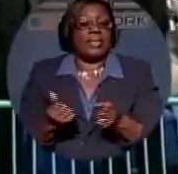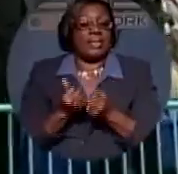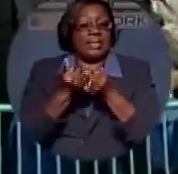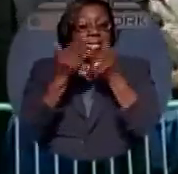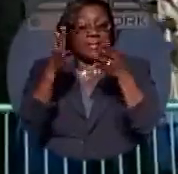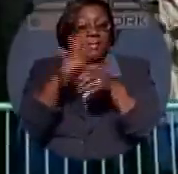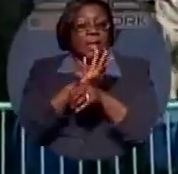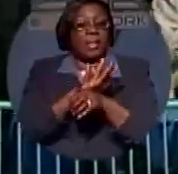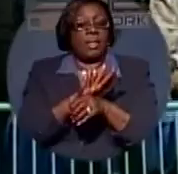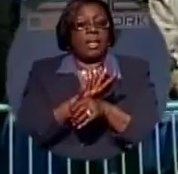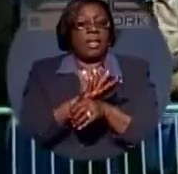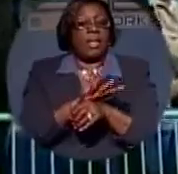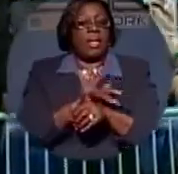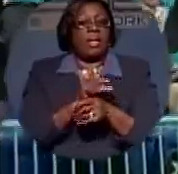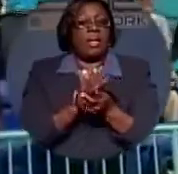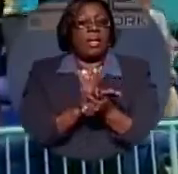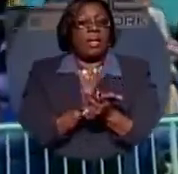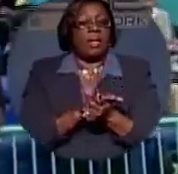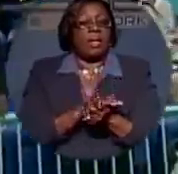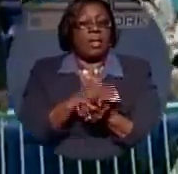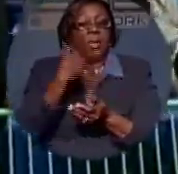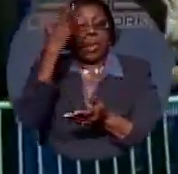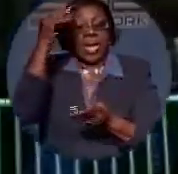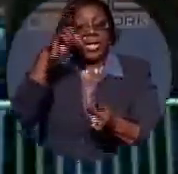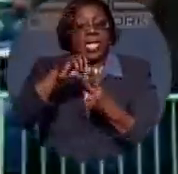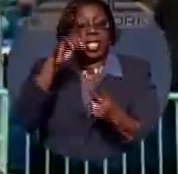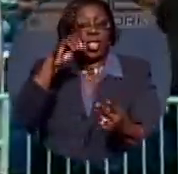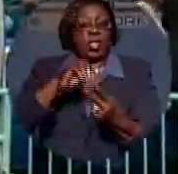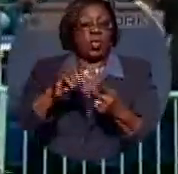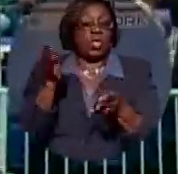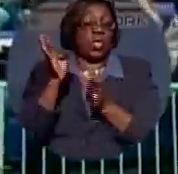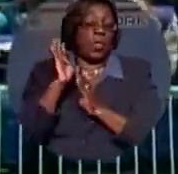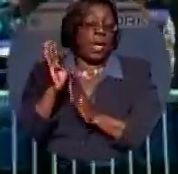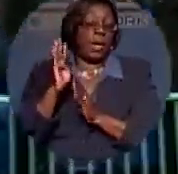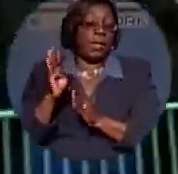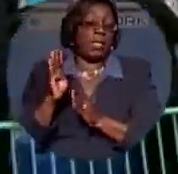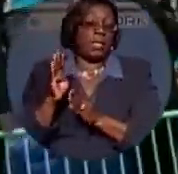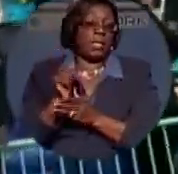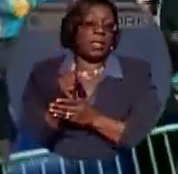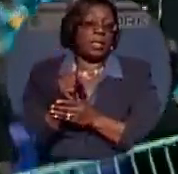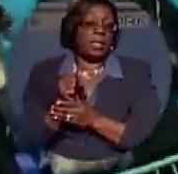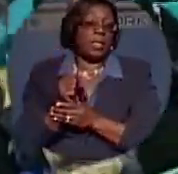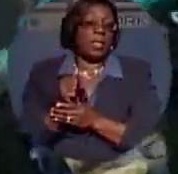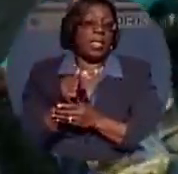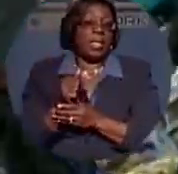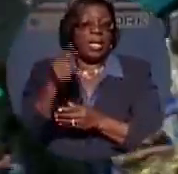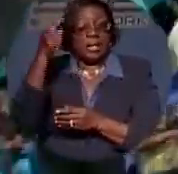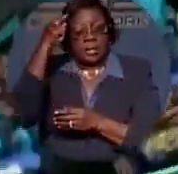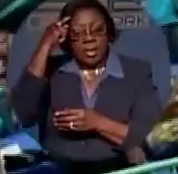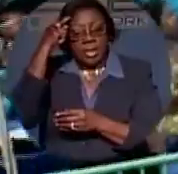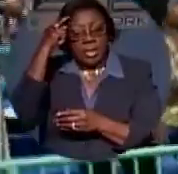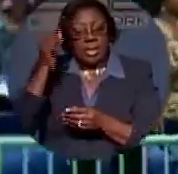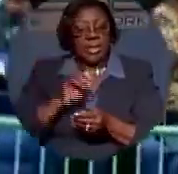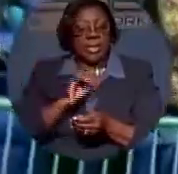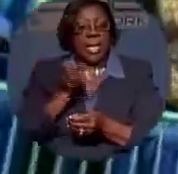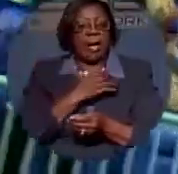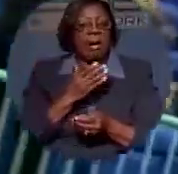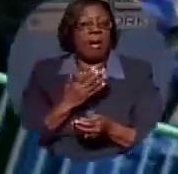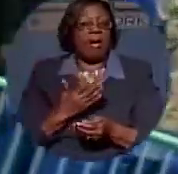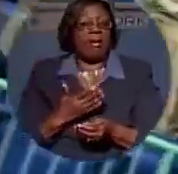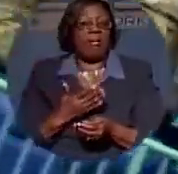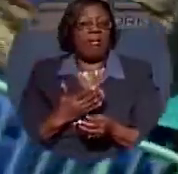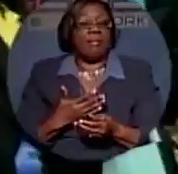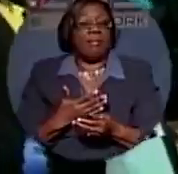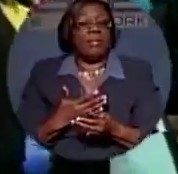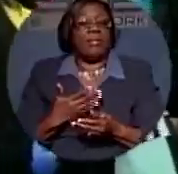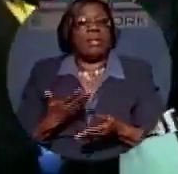What was the deciding factor whether the Bahamas will host Carifta or would not? Well, I think it's our